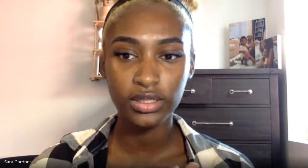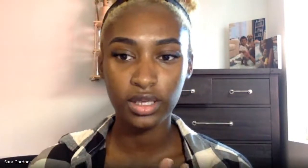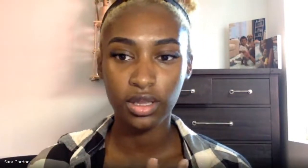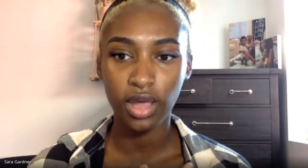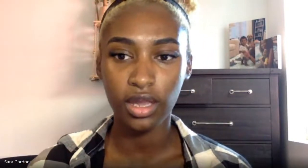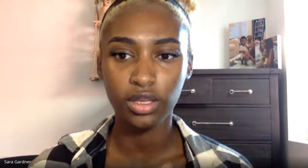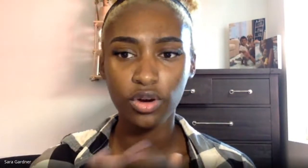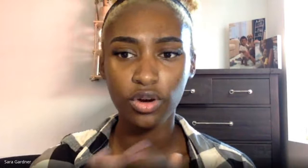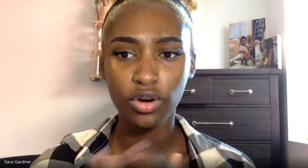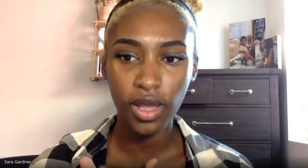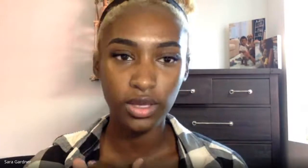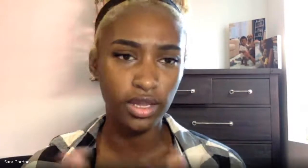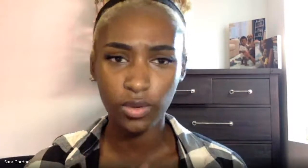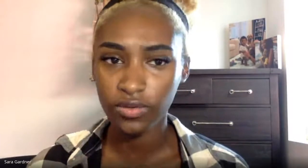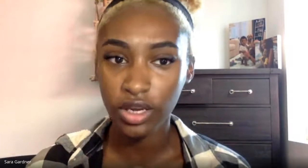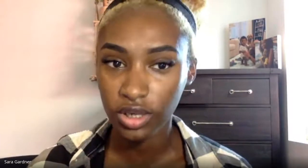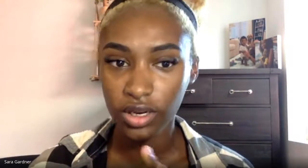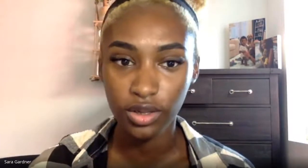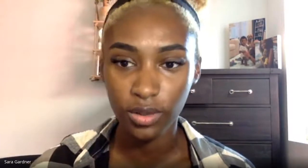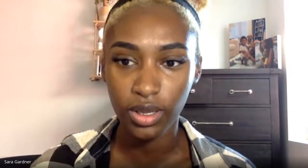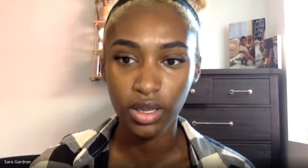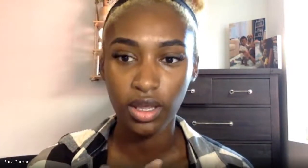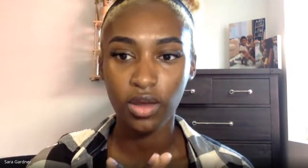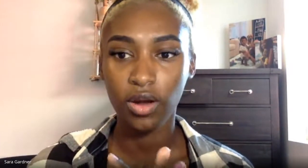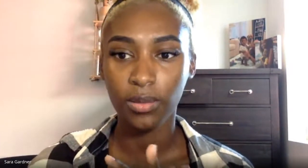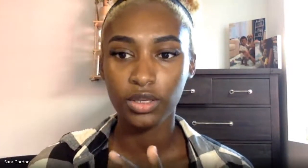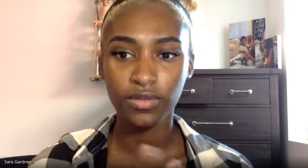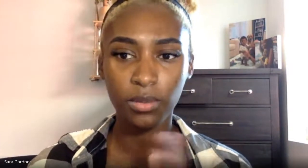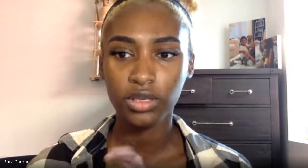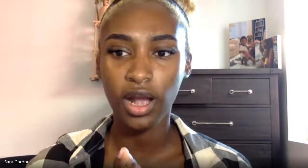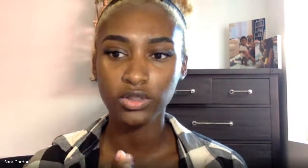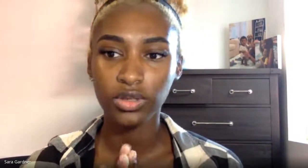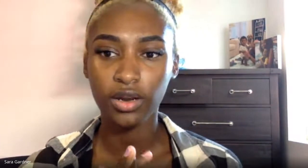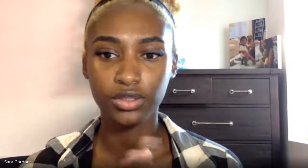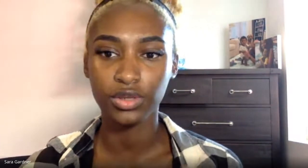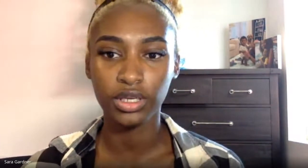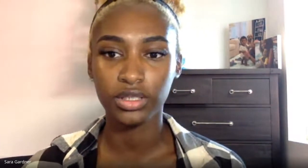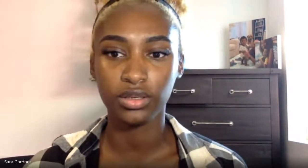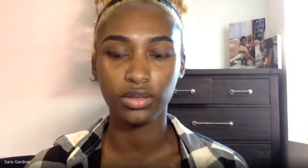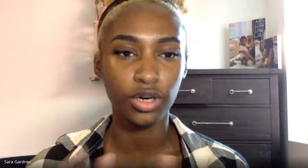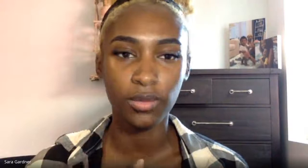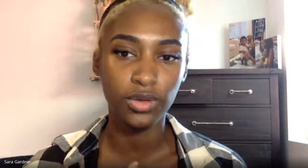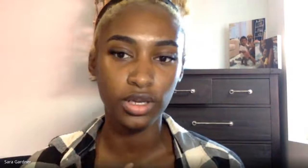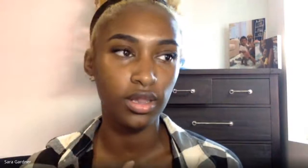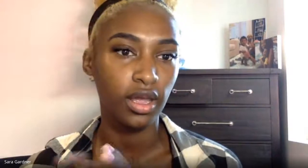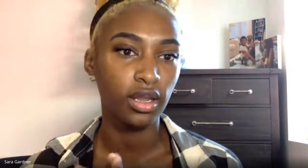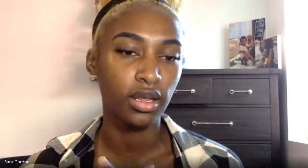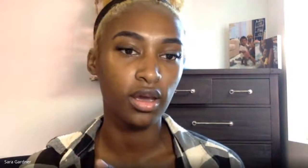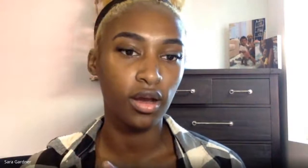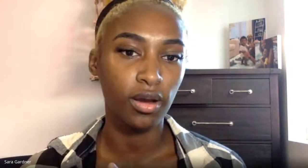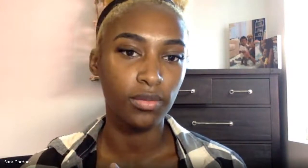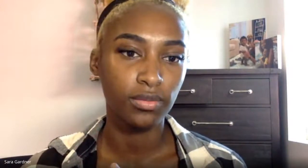some things that in your family, and I think we've touched on it a little bit, in your family, in your household, that is unique to your community